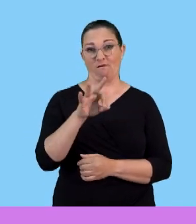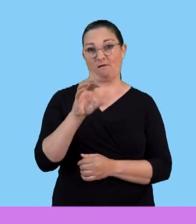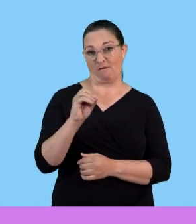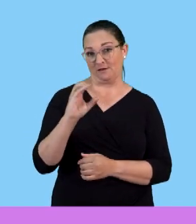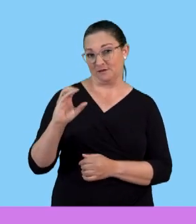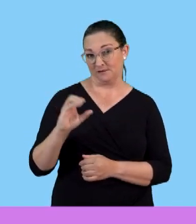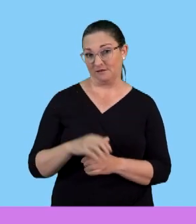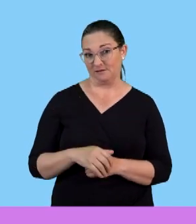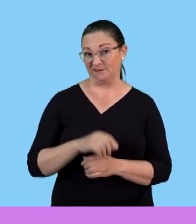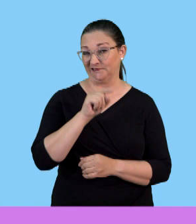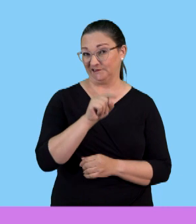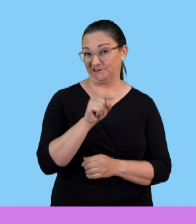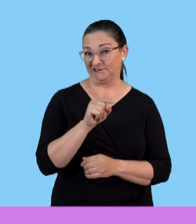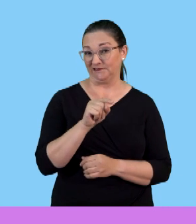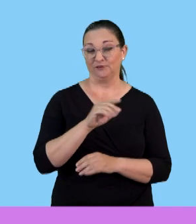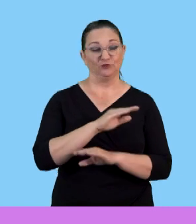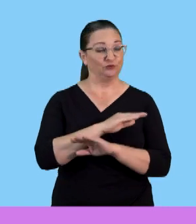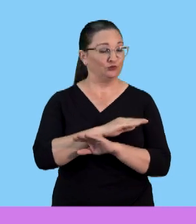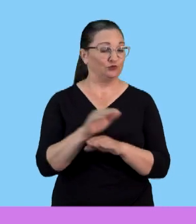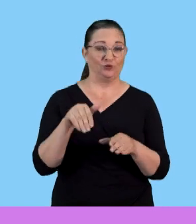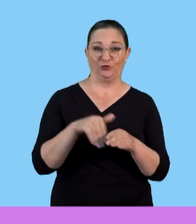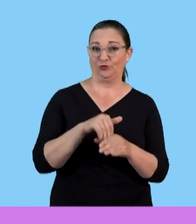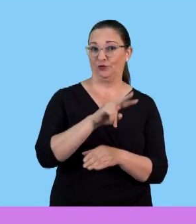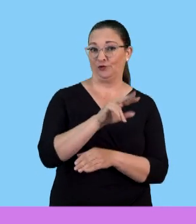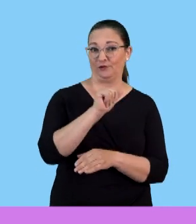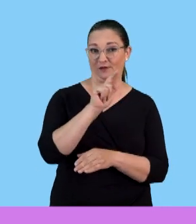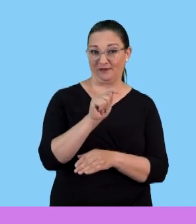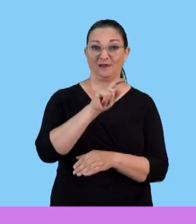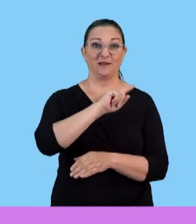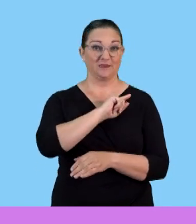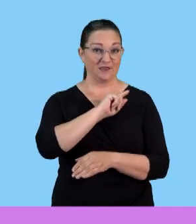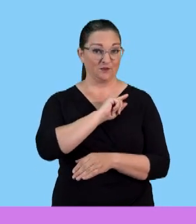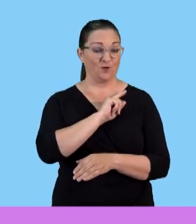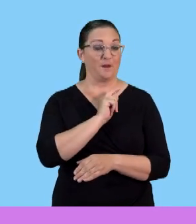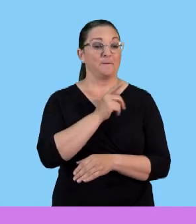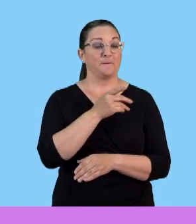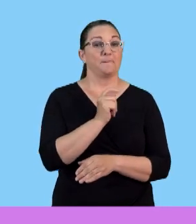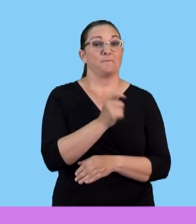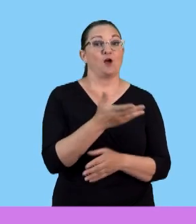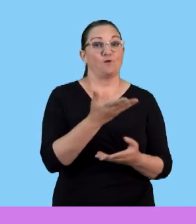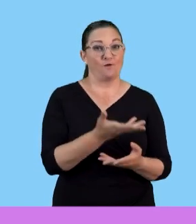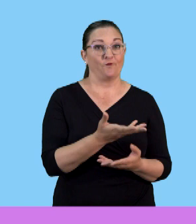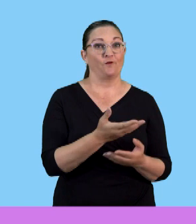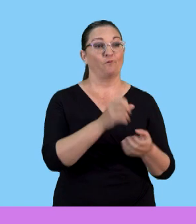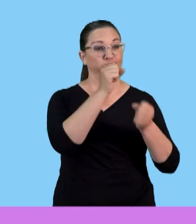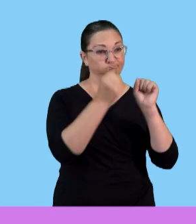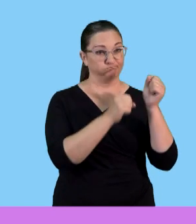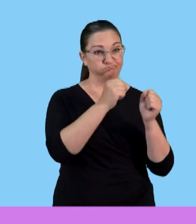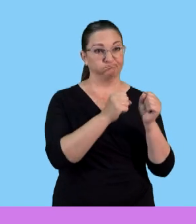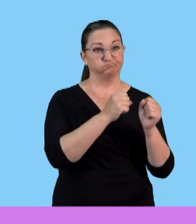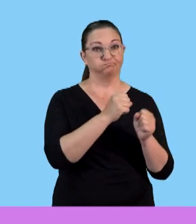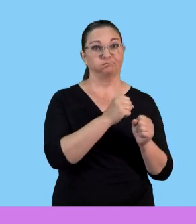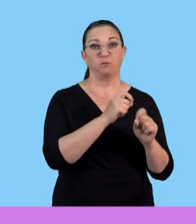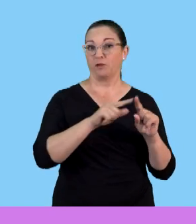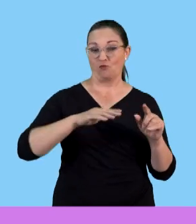391.30 cents, meaning this price, it does not include VAT, meaning it's the cost price from the